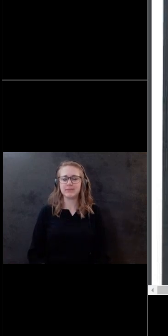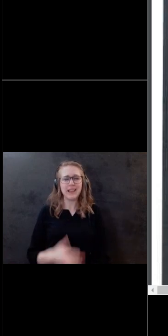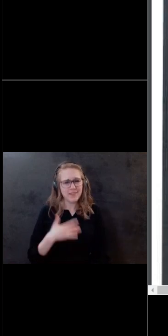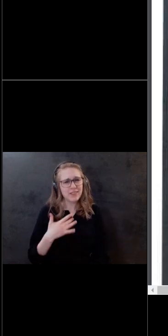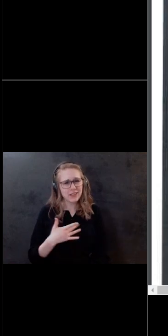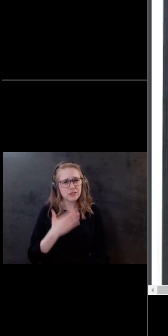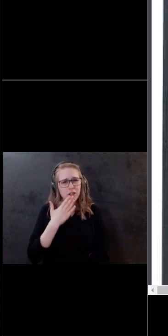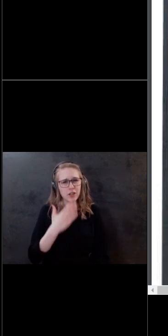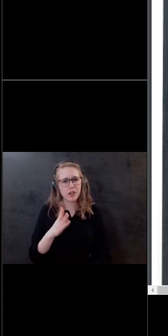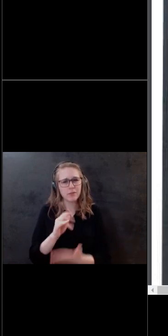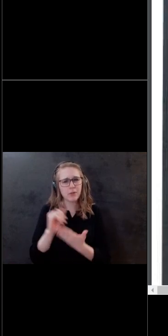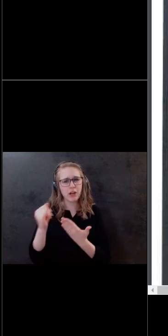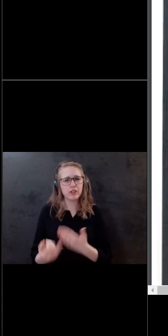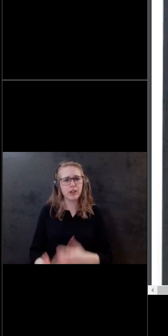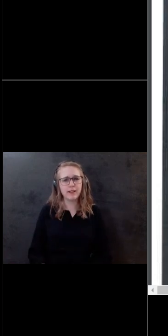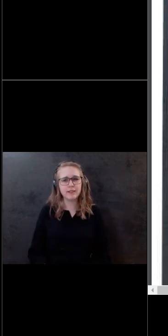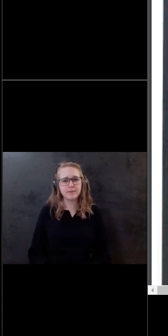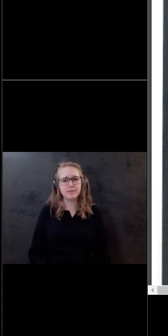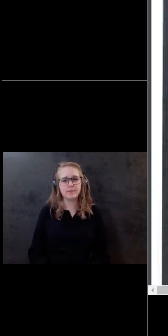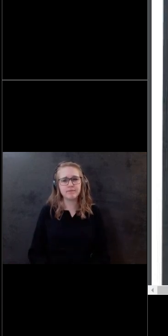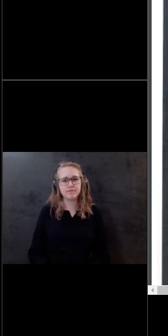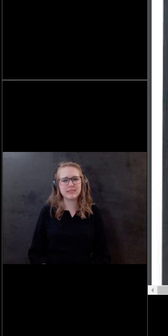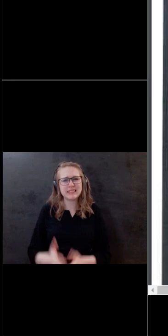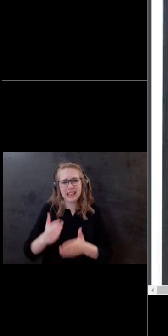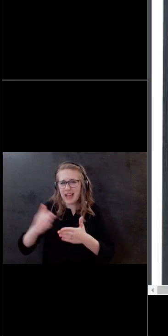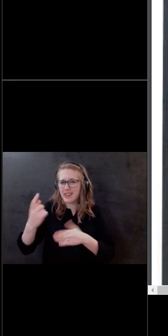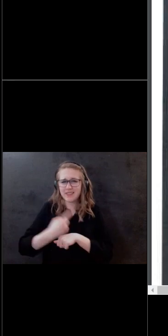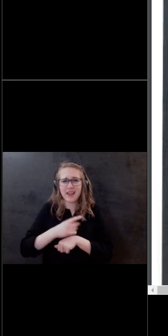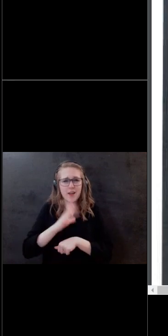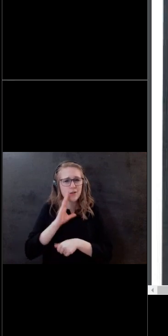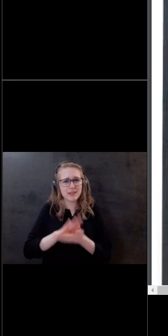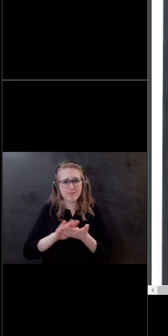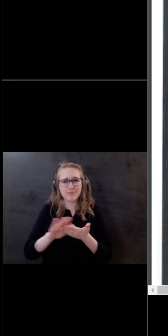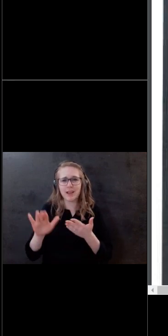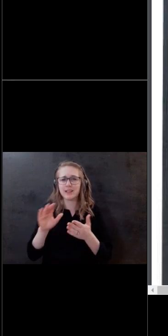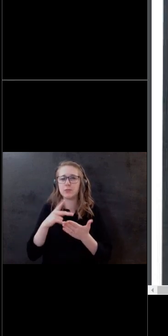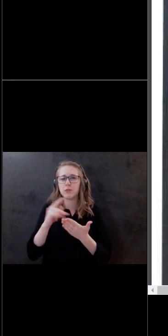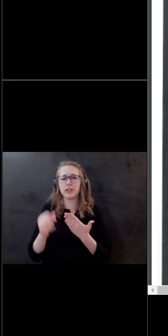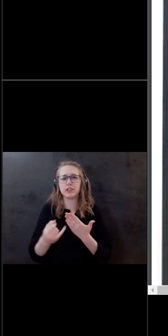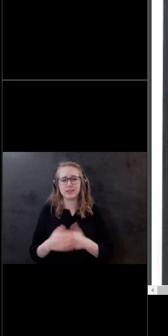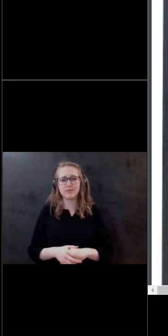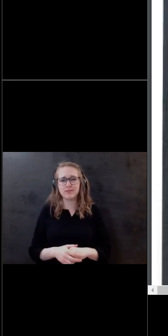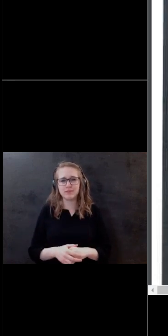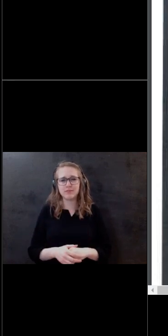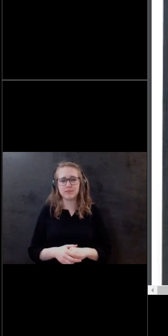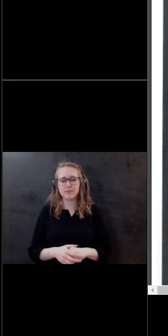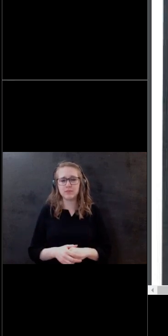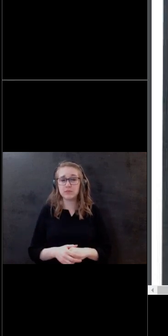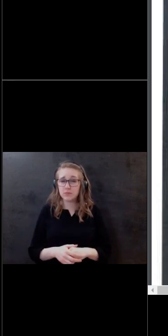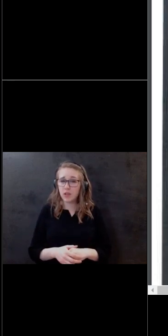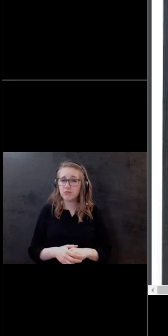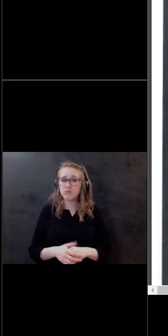project. At the end of the day, it's going to be a really nice project. But we want to make sure that